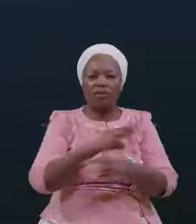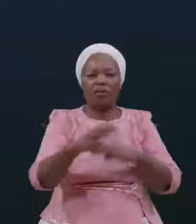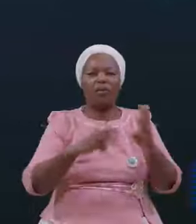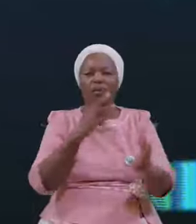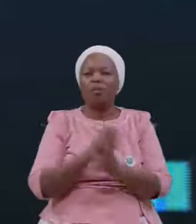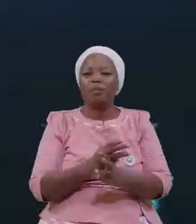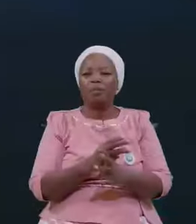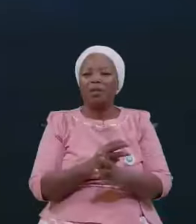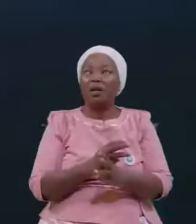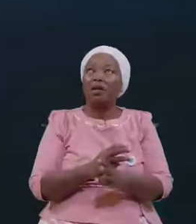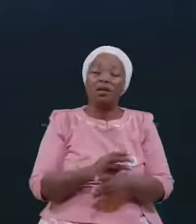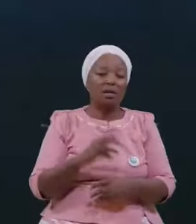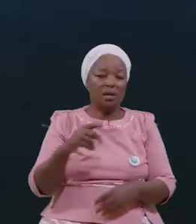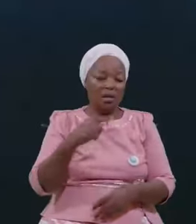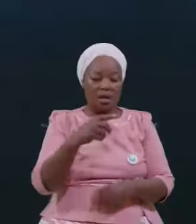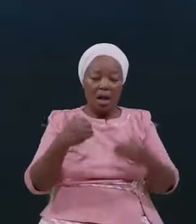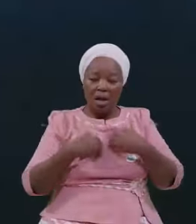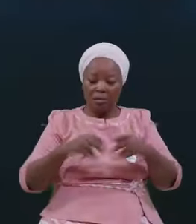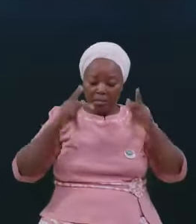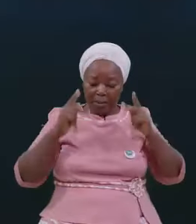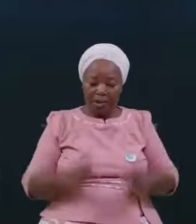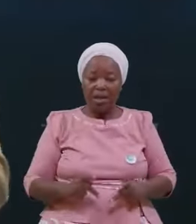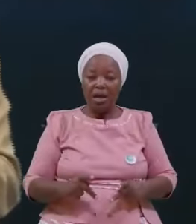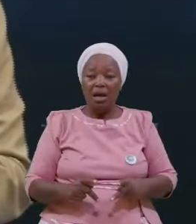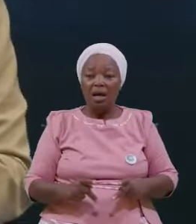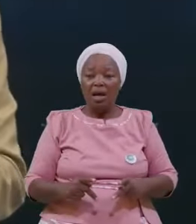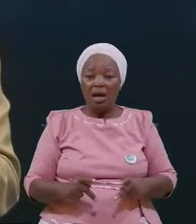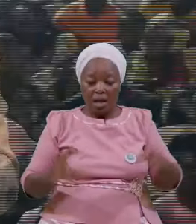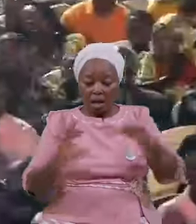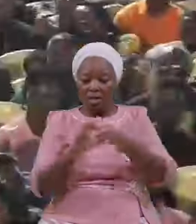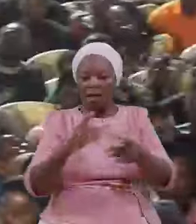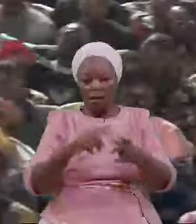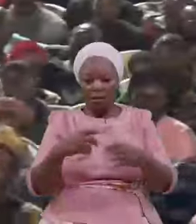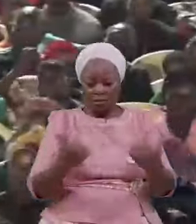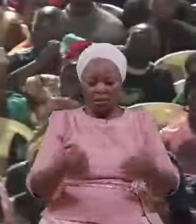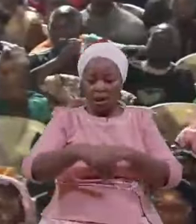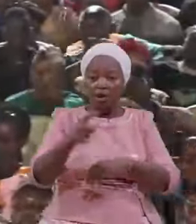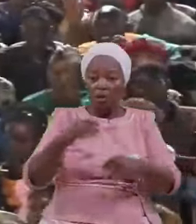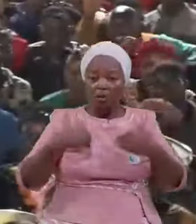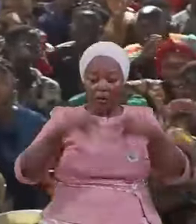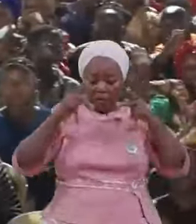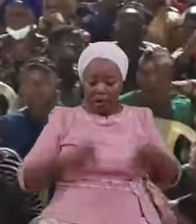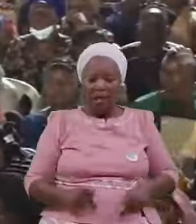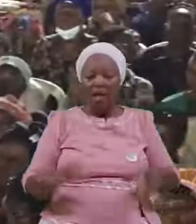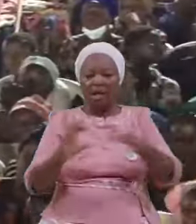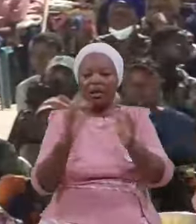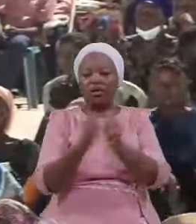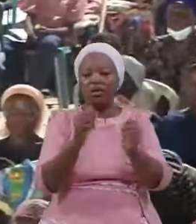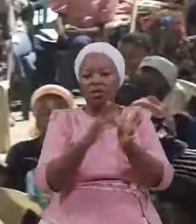personal encounter tonight. You'll have personal encounter with Jesus. You had